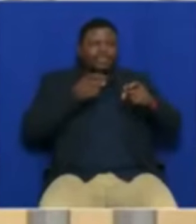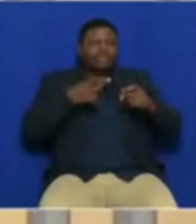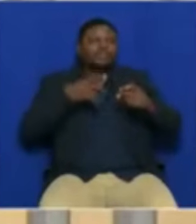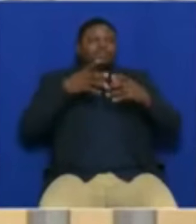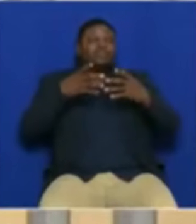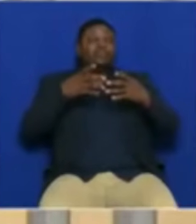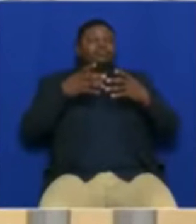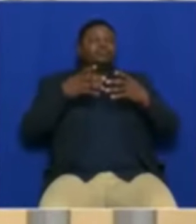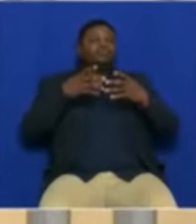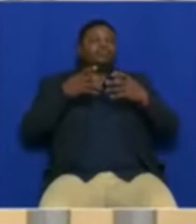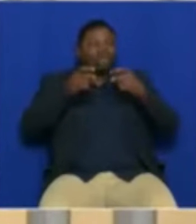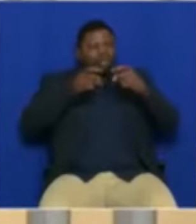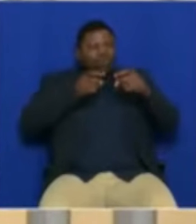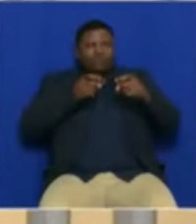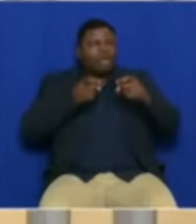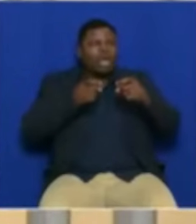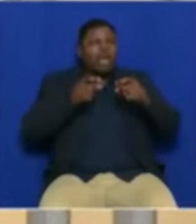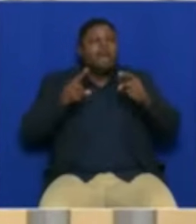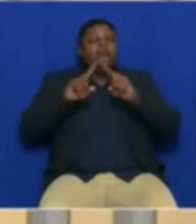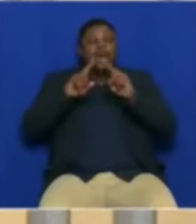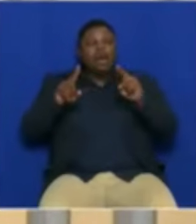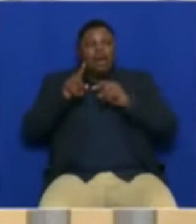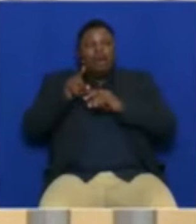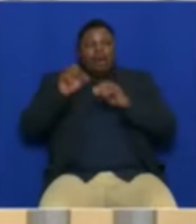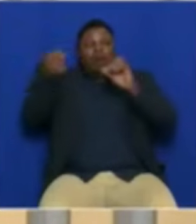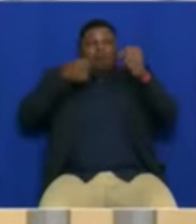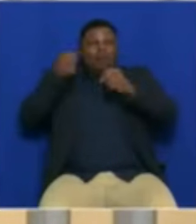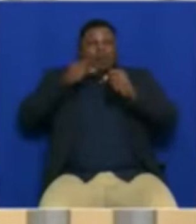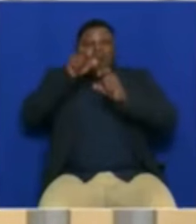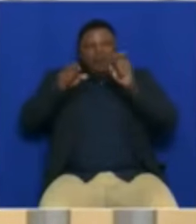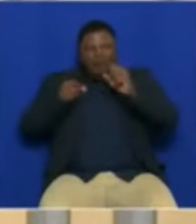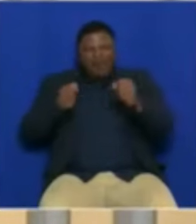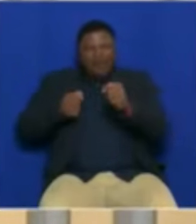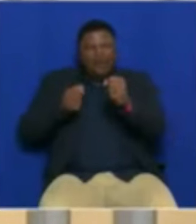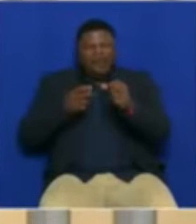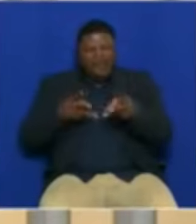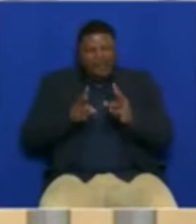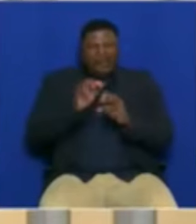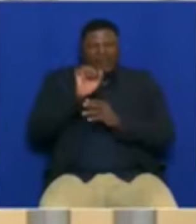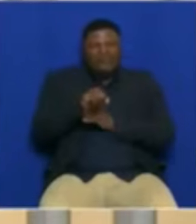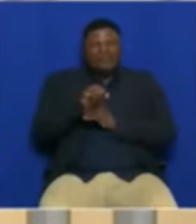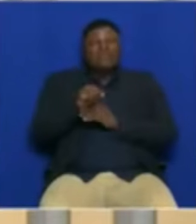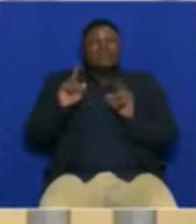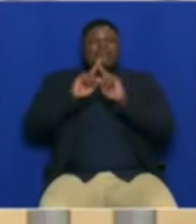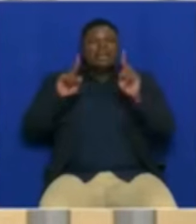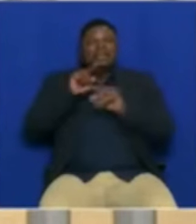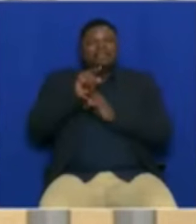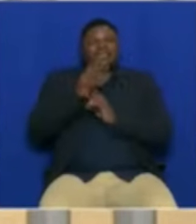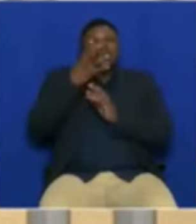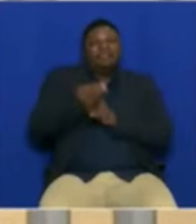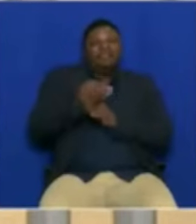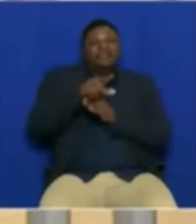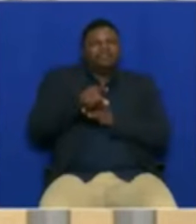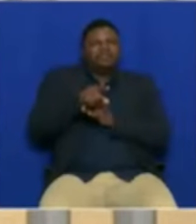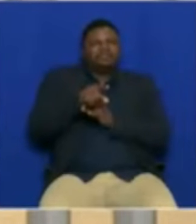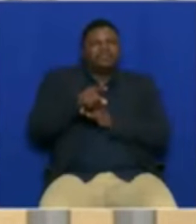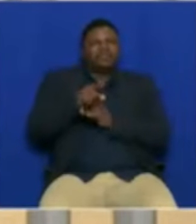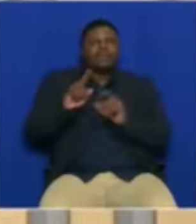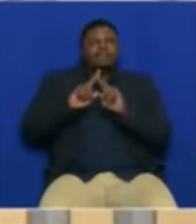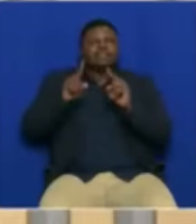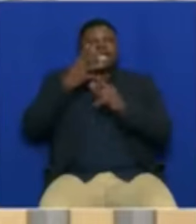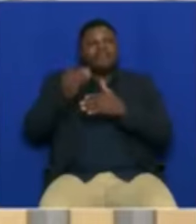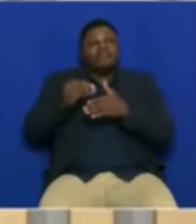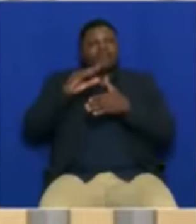took place. Then the other thing, there were reasonable grounds to suspect that these people